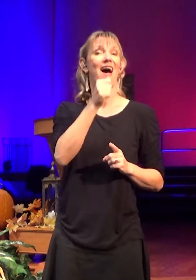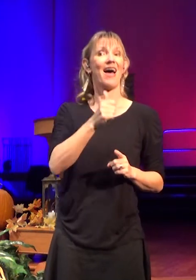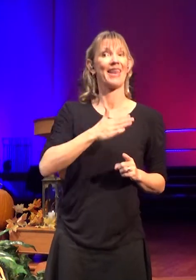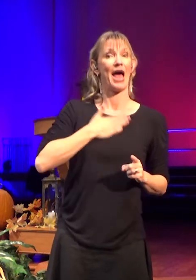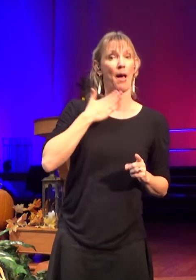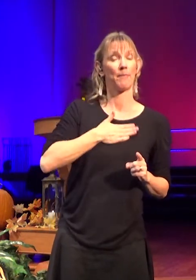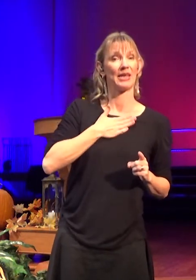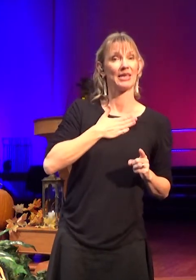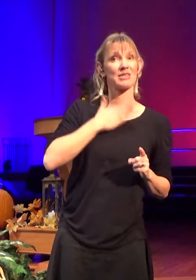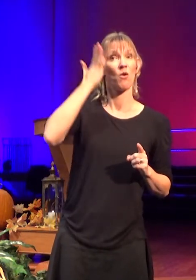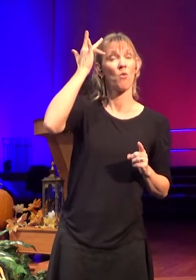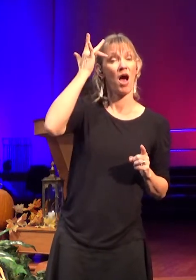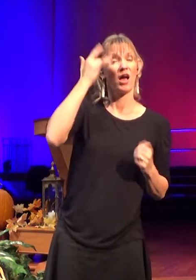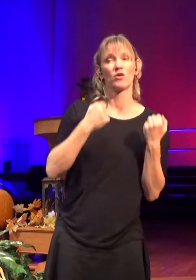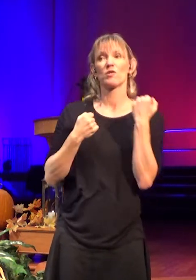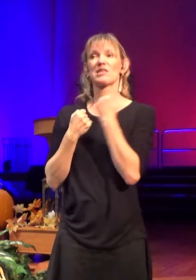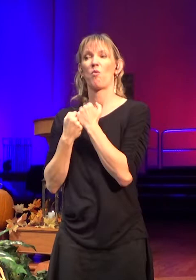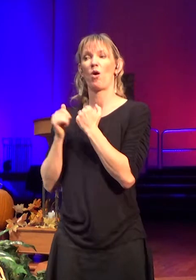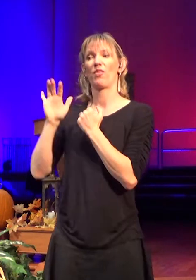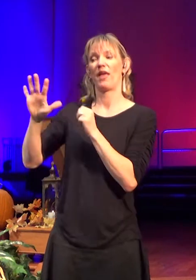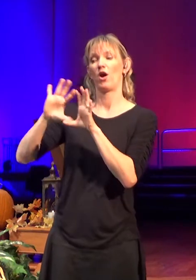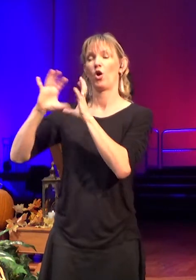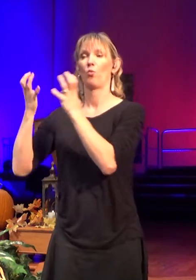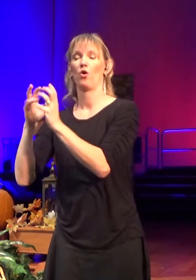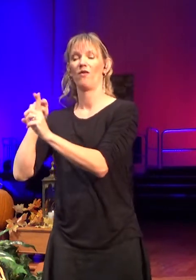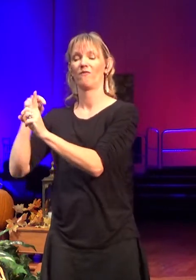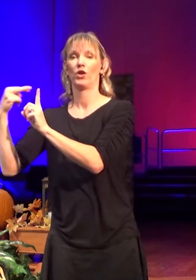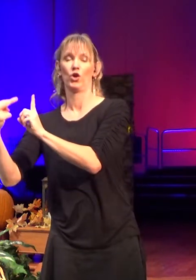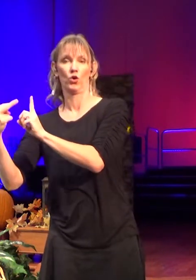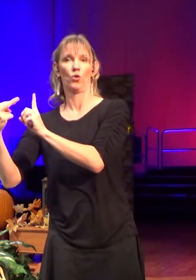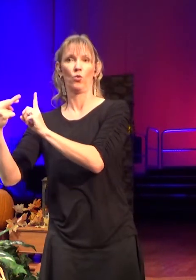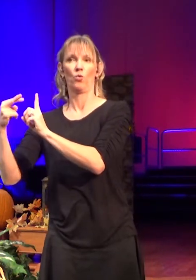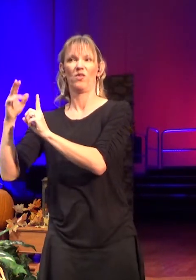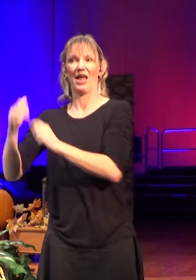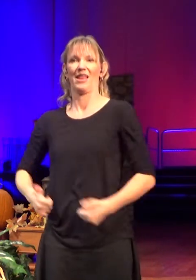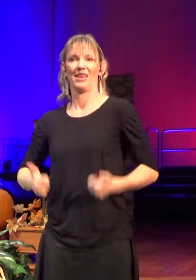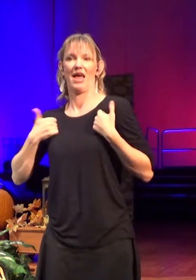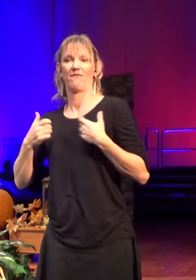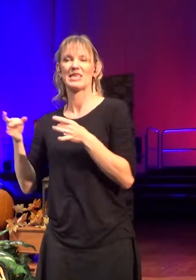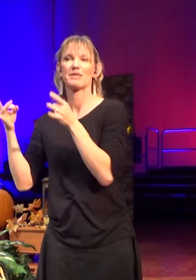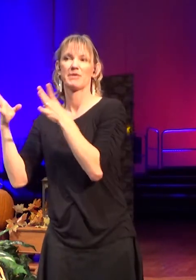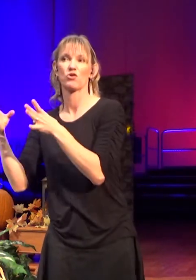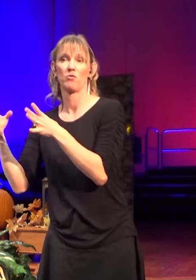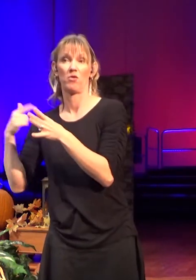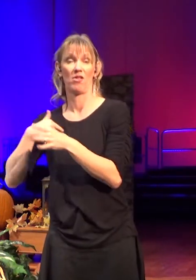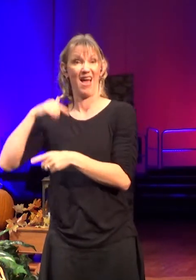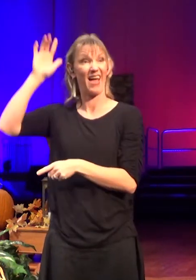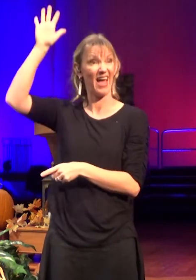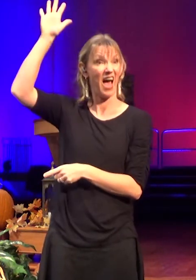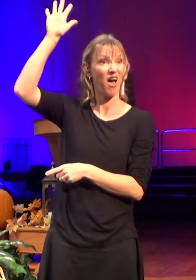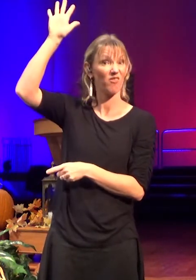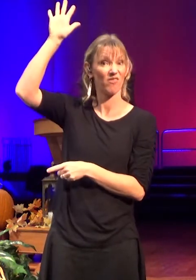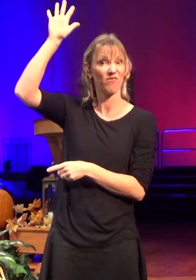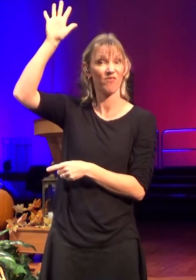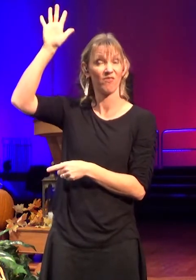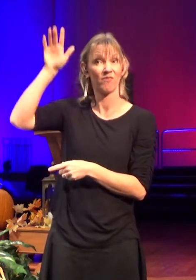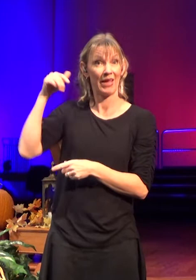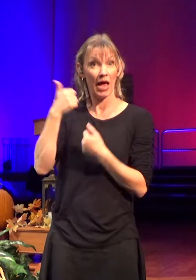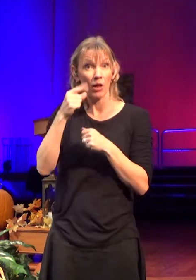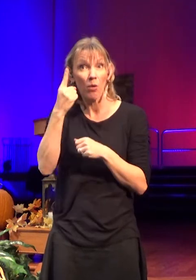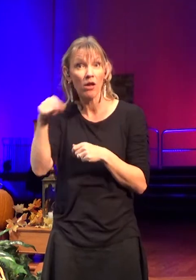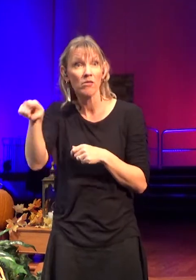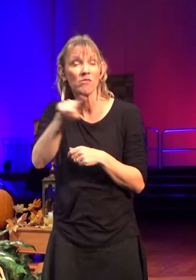faked unhappiness in order to support someone's worldview and way of life that's miserable? Anybody? I